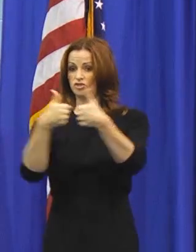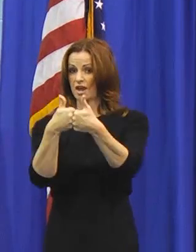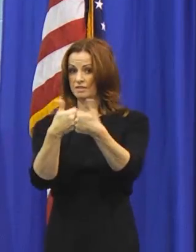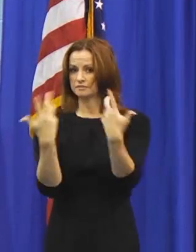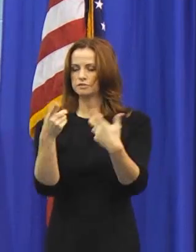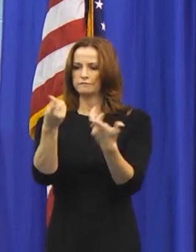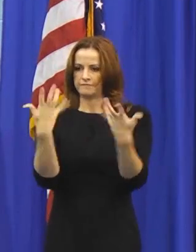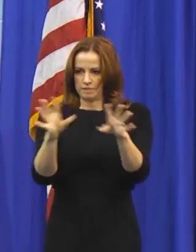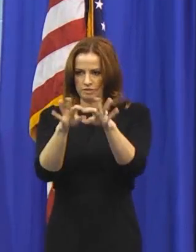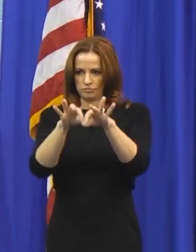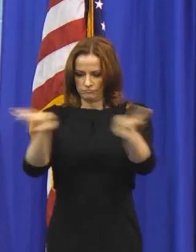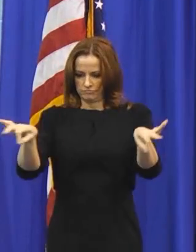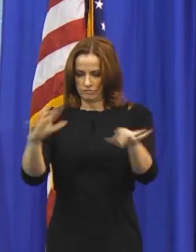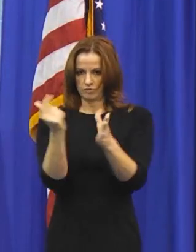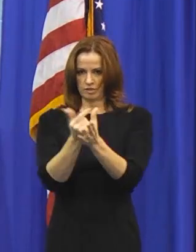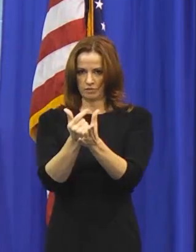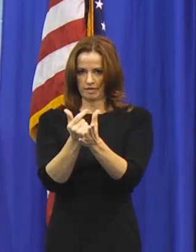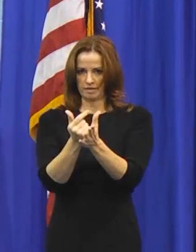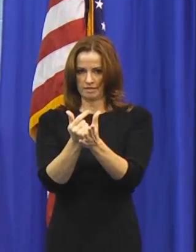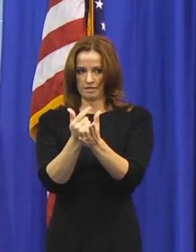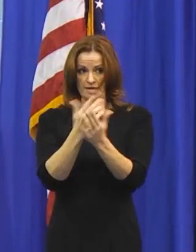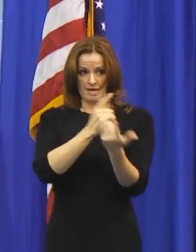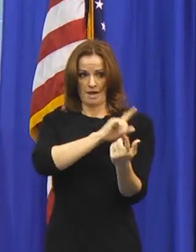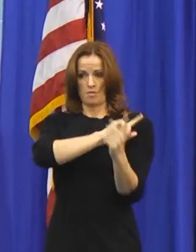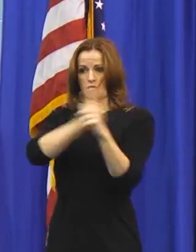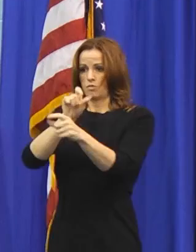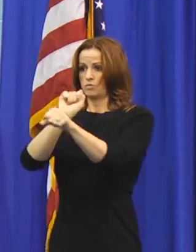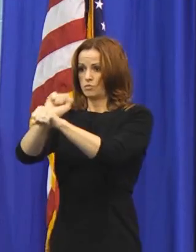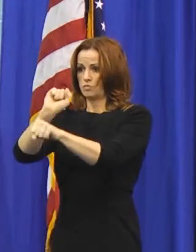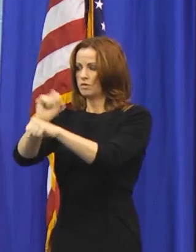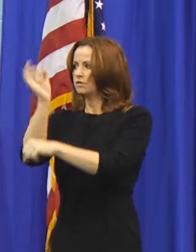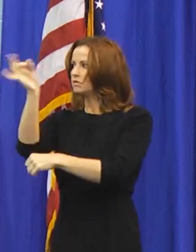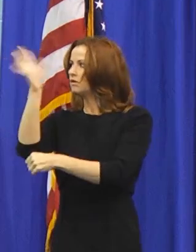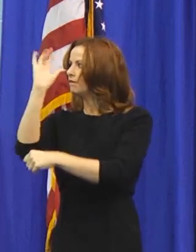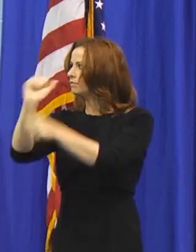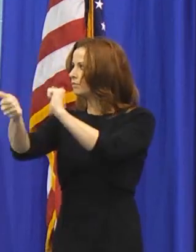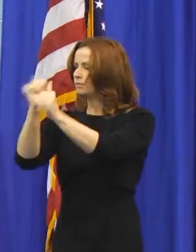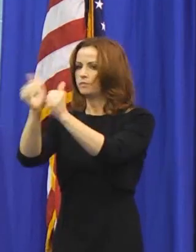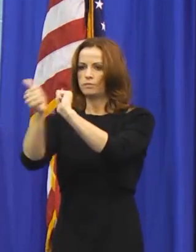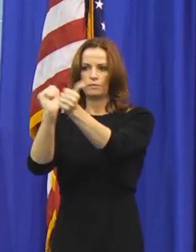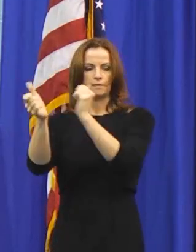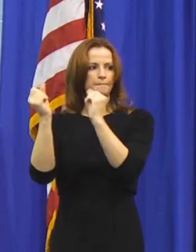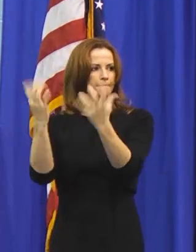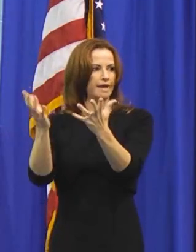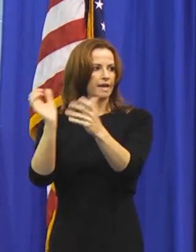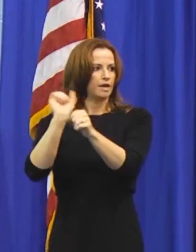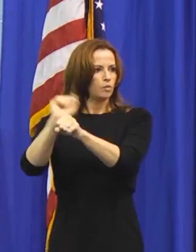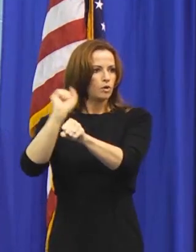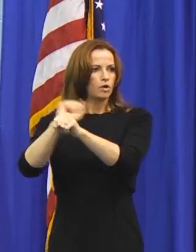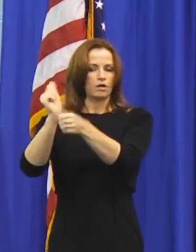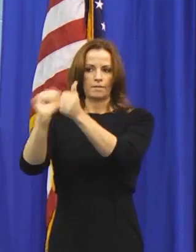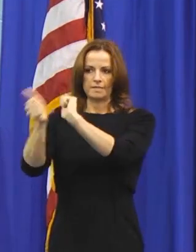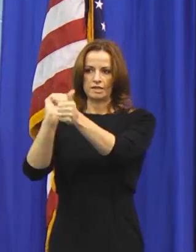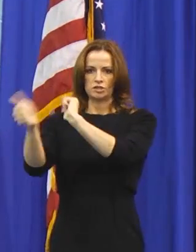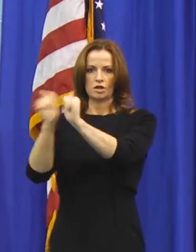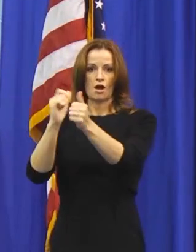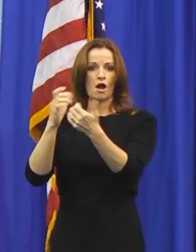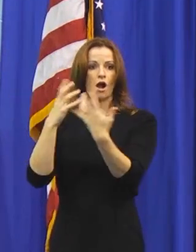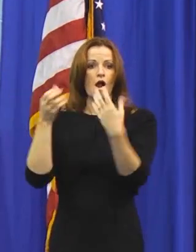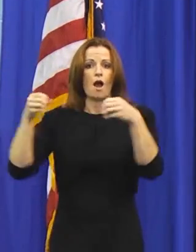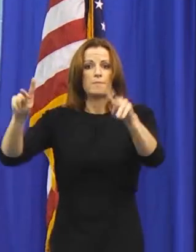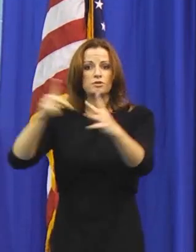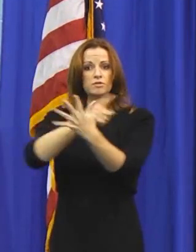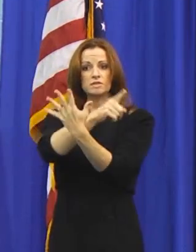in a very competitive workplace environment. There are not many opportunities out there, as one local business person